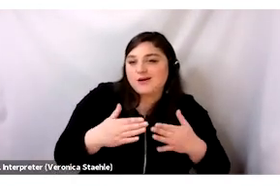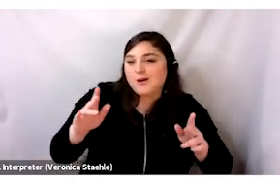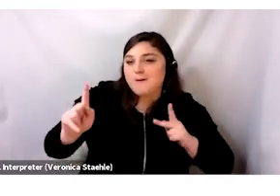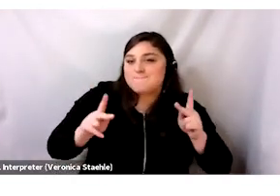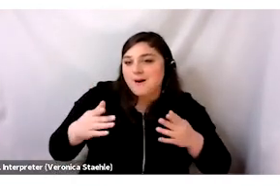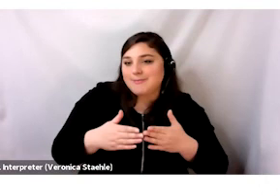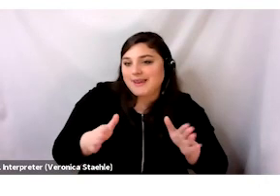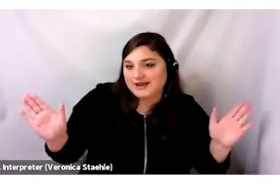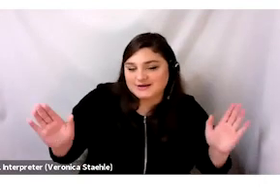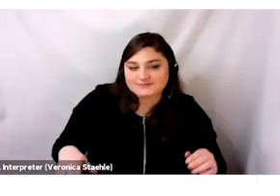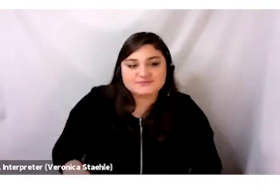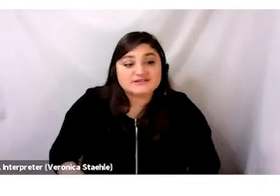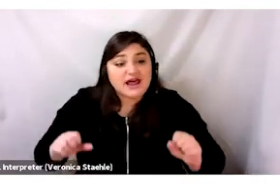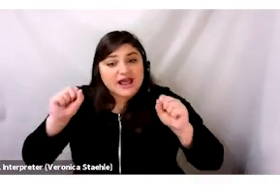public.